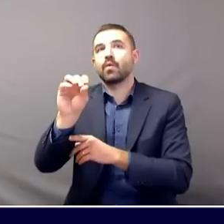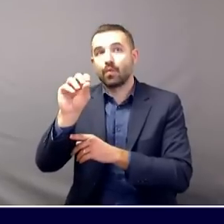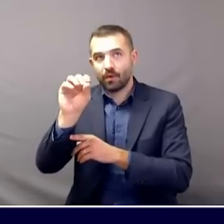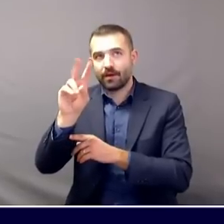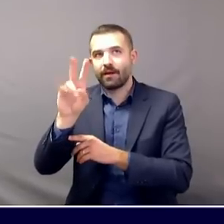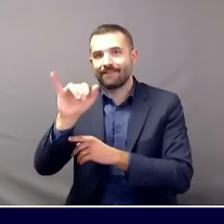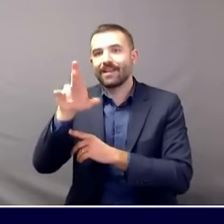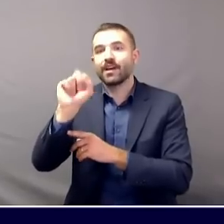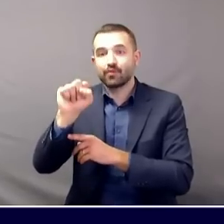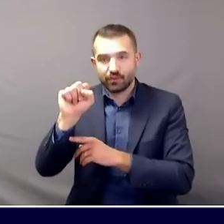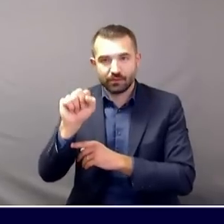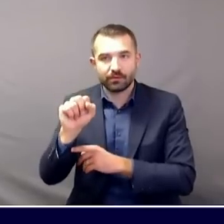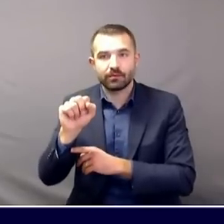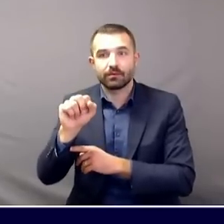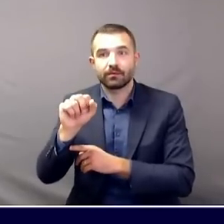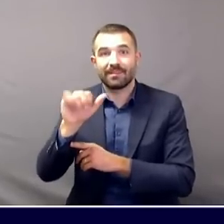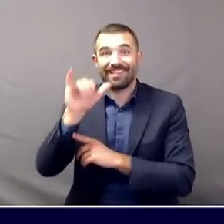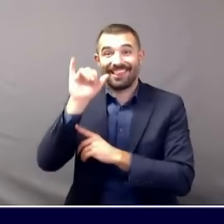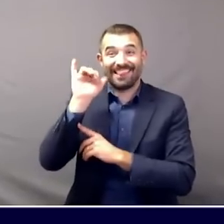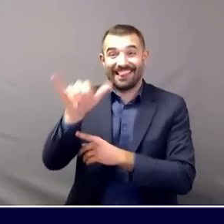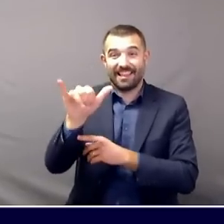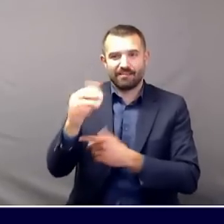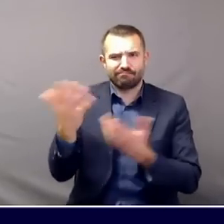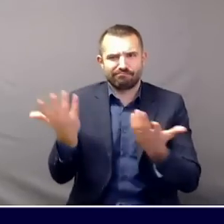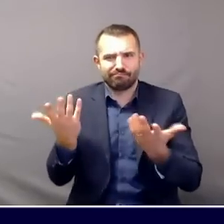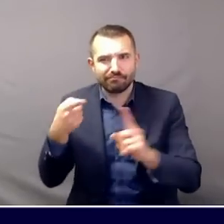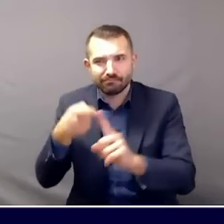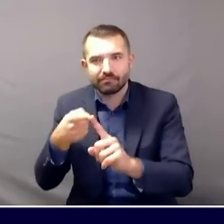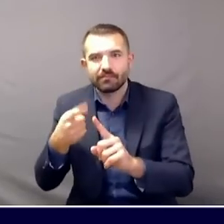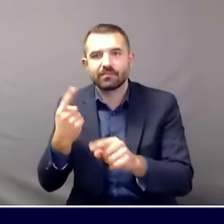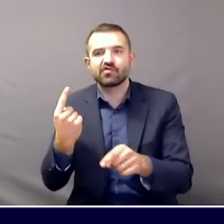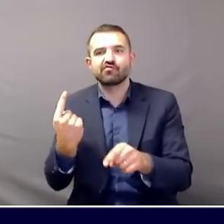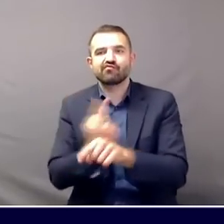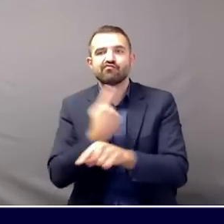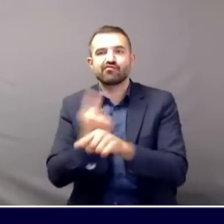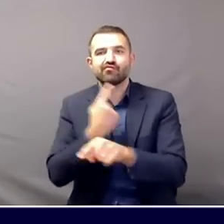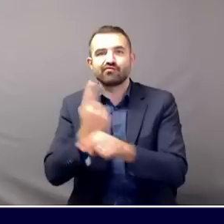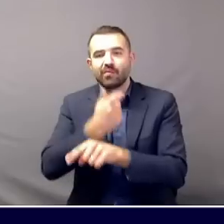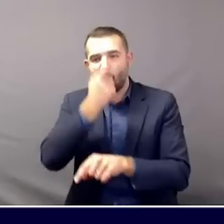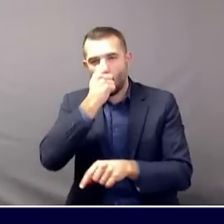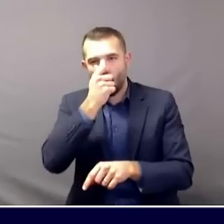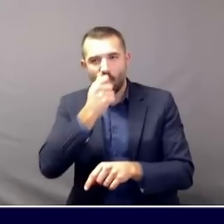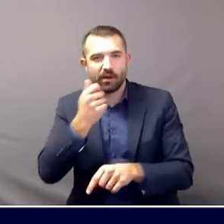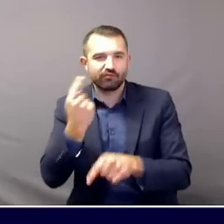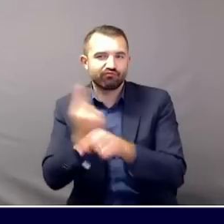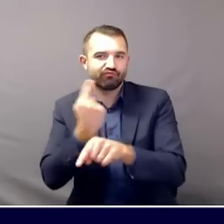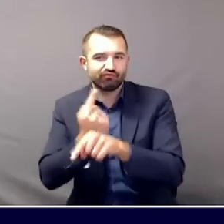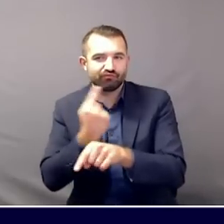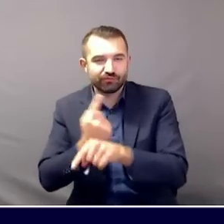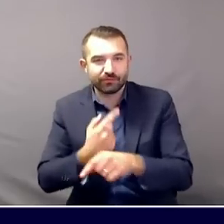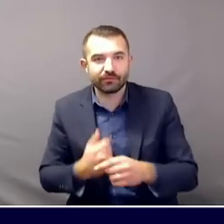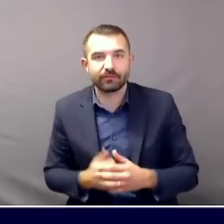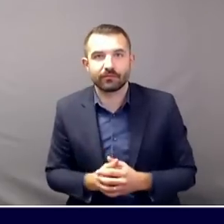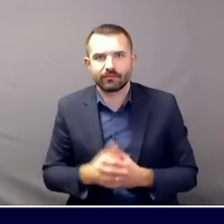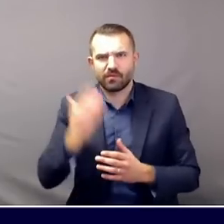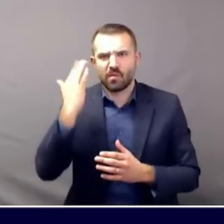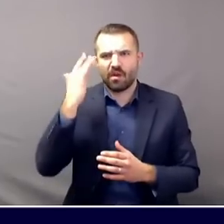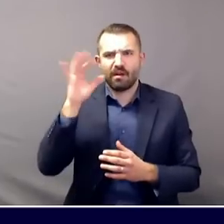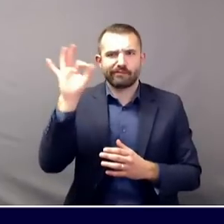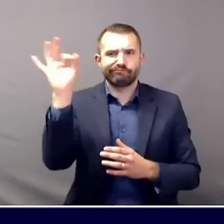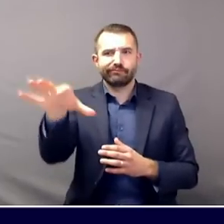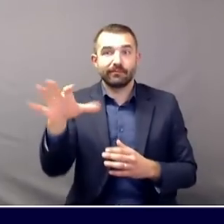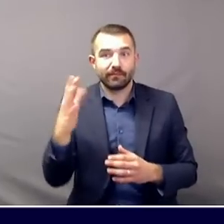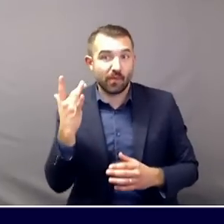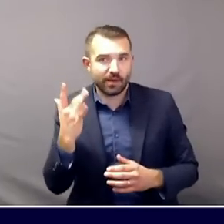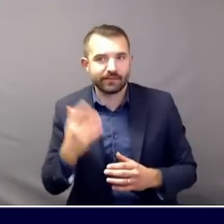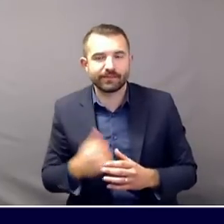to be the common cold. Now, what started happening, and the reason I'm mentioning this today, is one of the